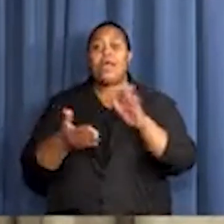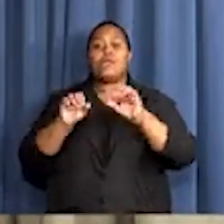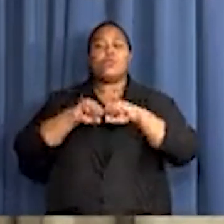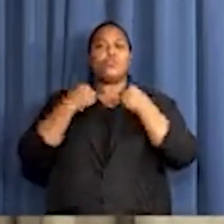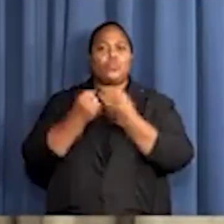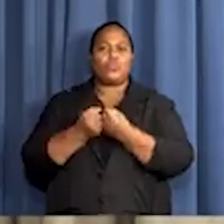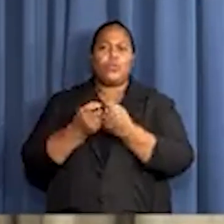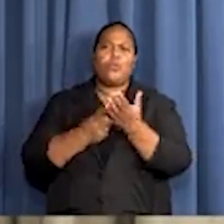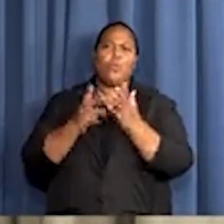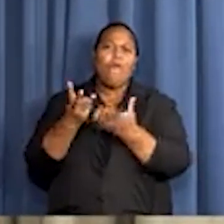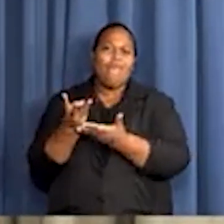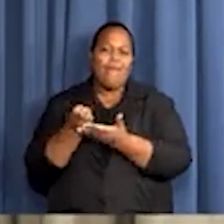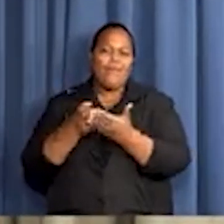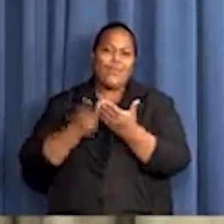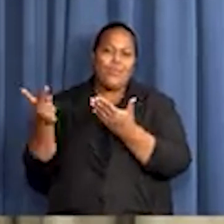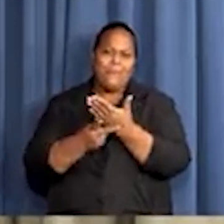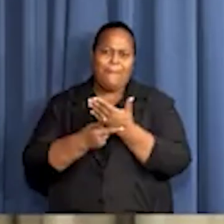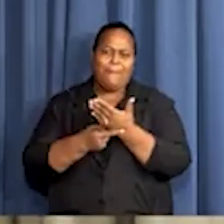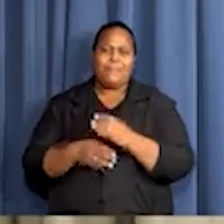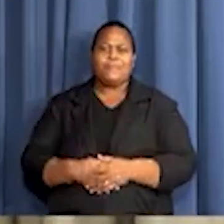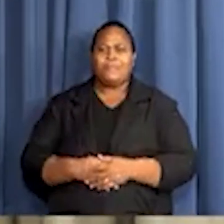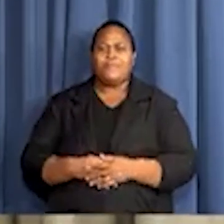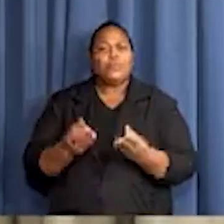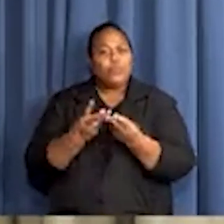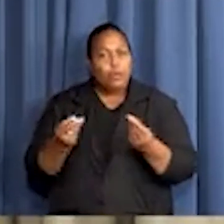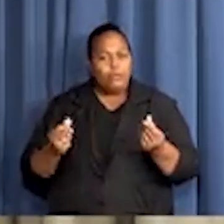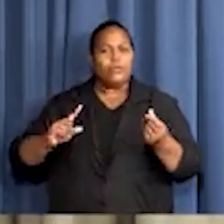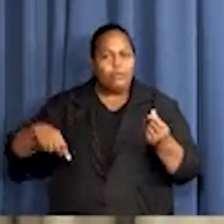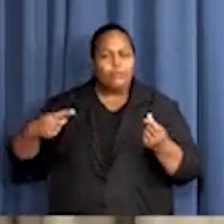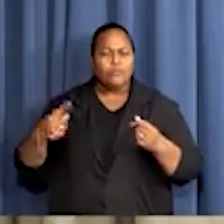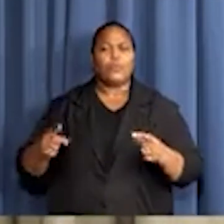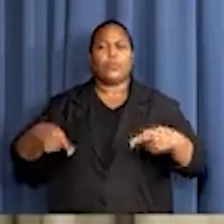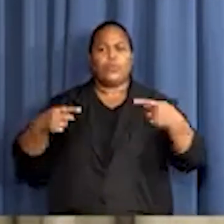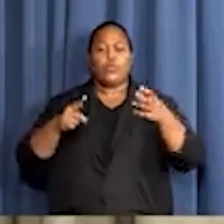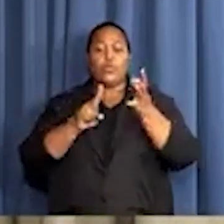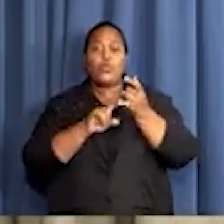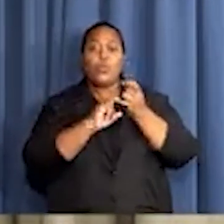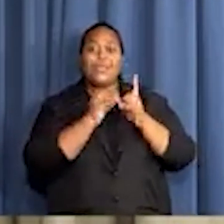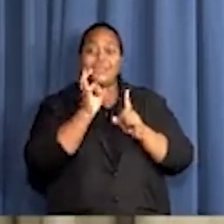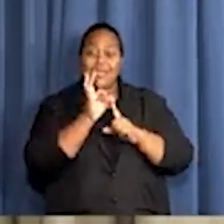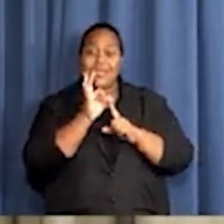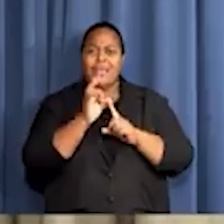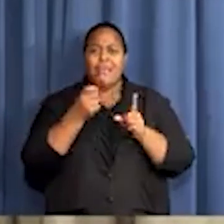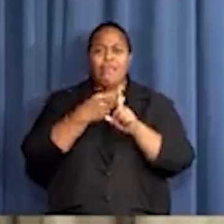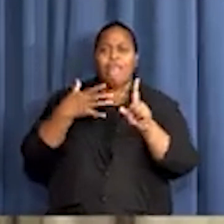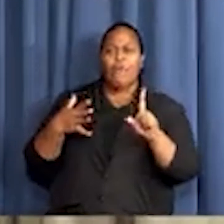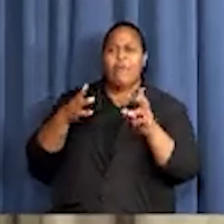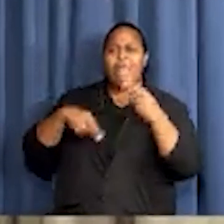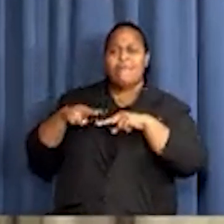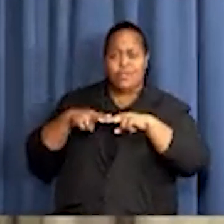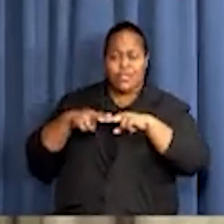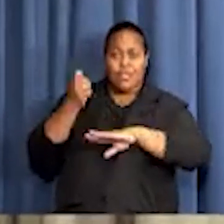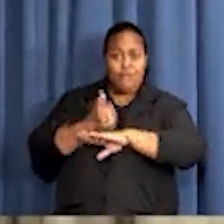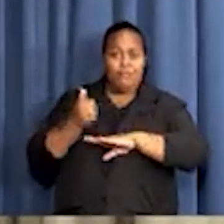protection programs. Resolving the ongoing dispute between the University of the South Pacific and the former Fiji government